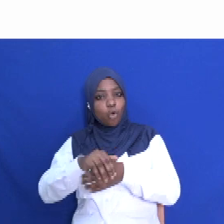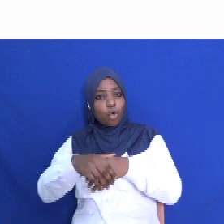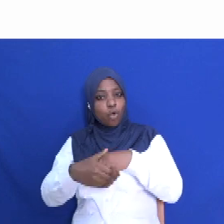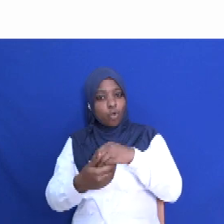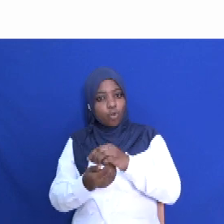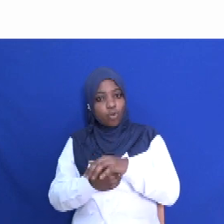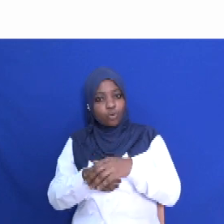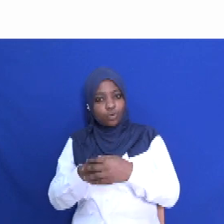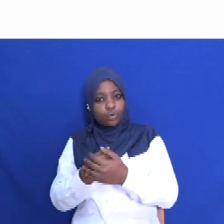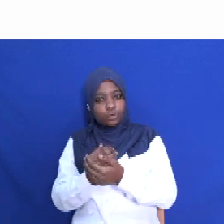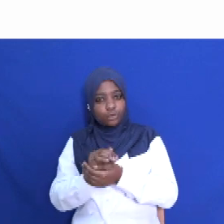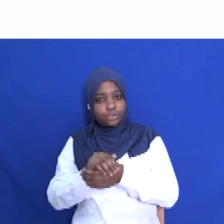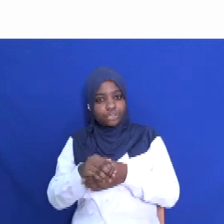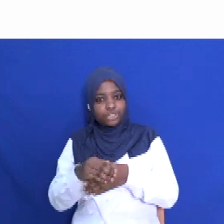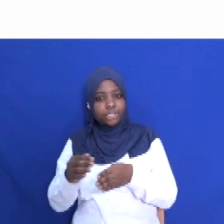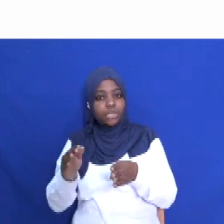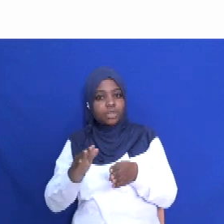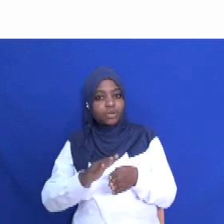soap.